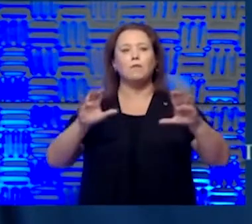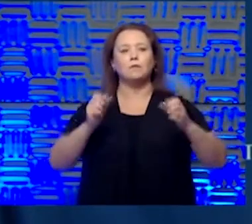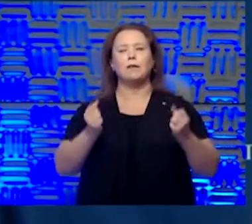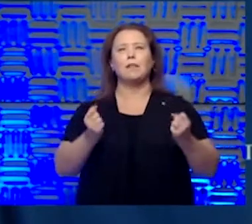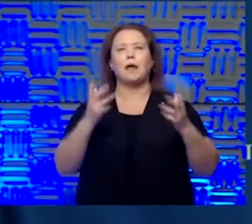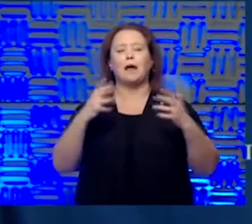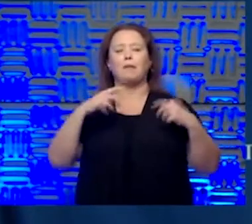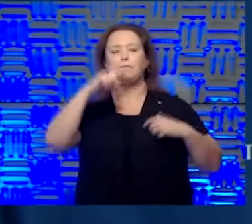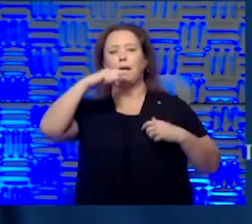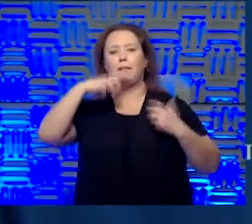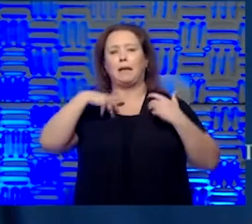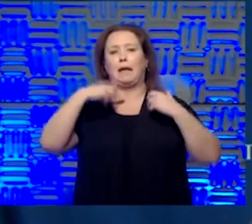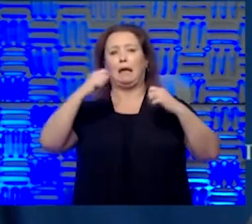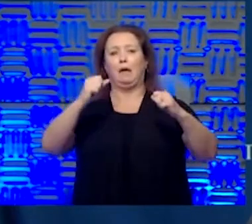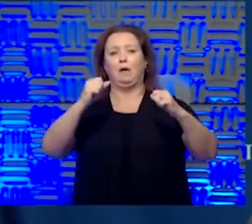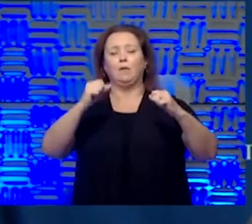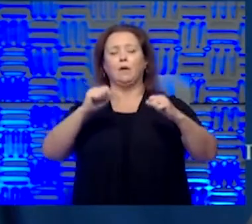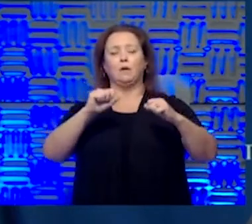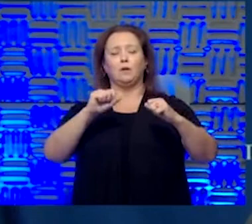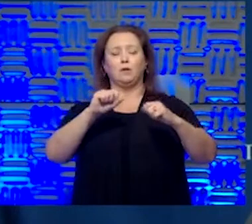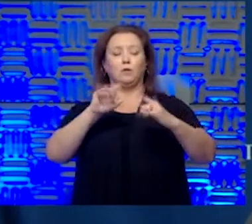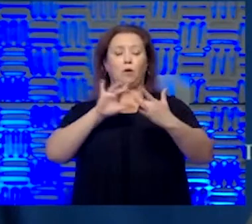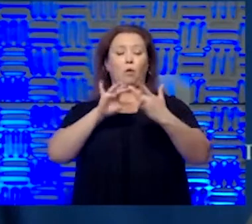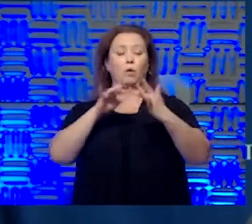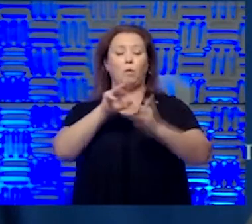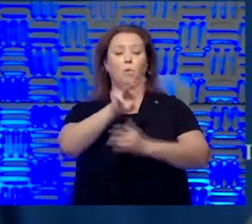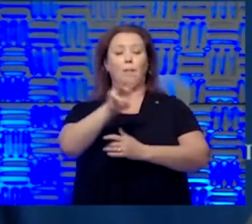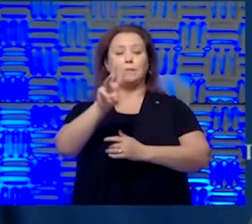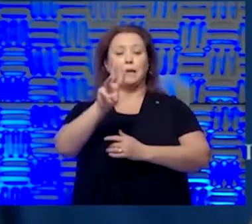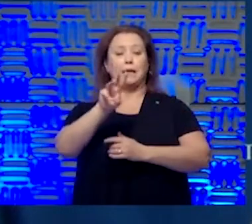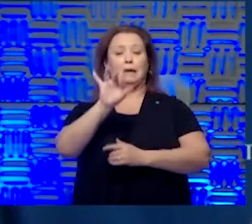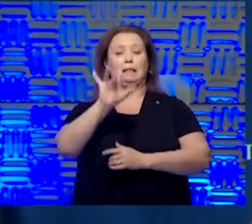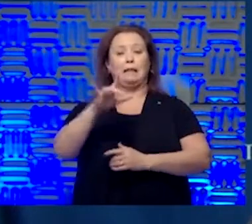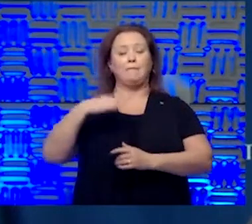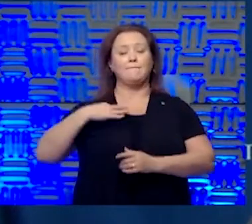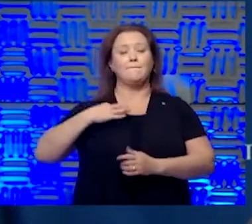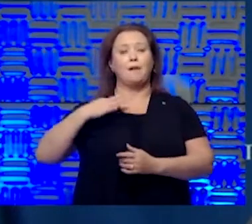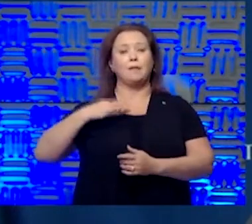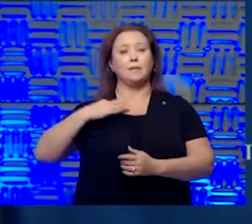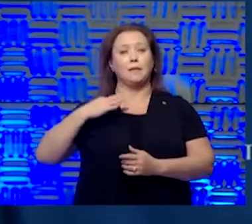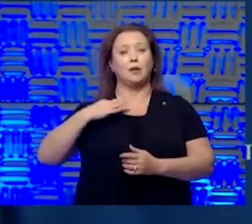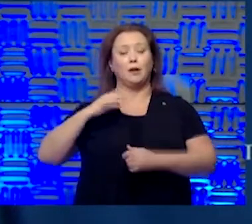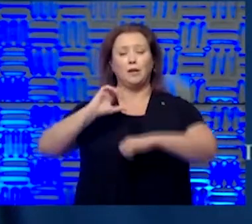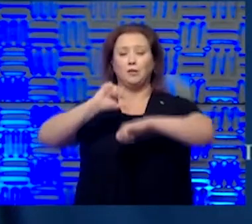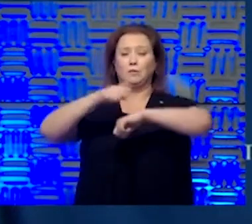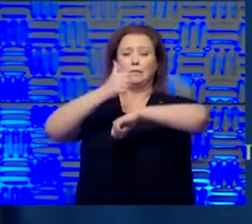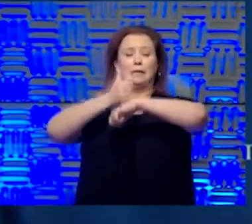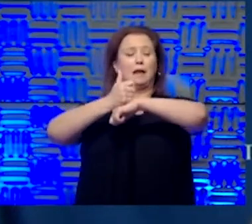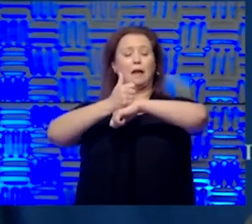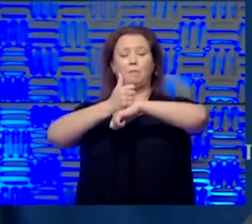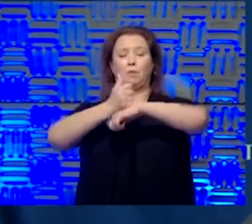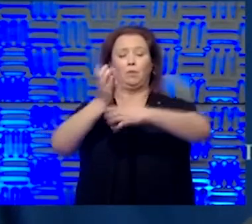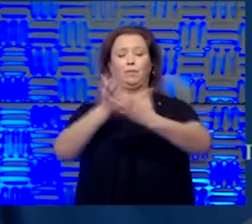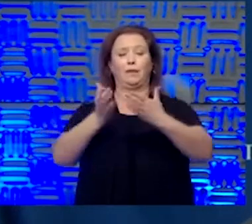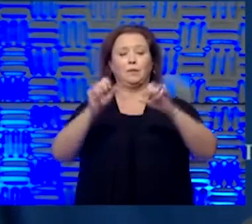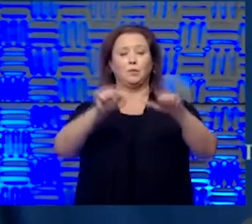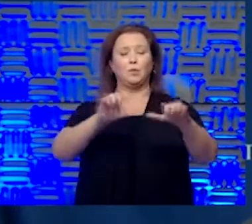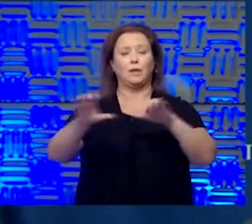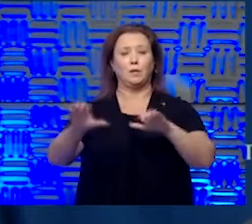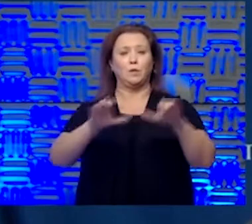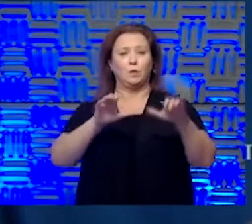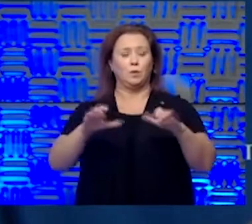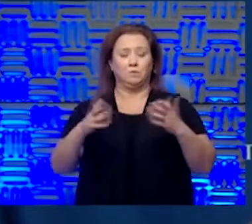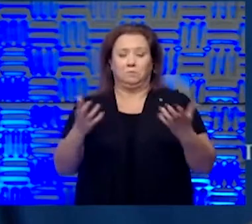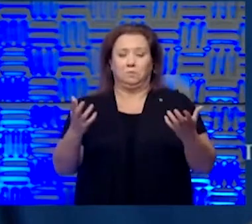public health departments like ours. You can go to the website and click a volunteer button, and they'll start setting you up with things to do,